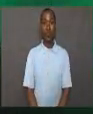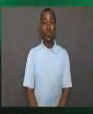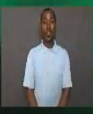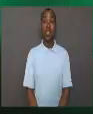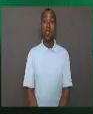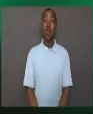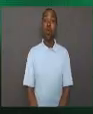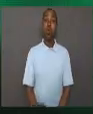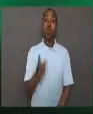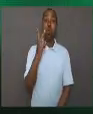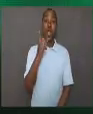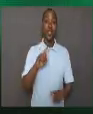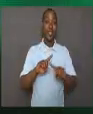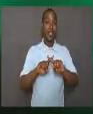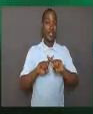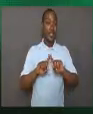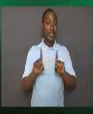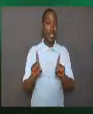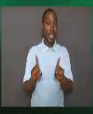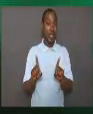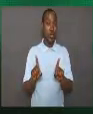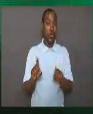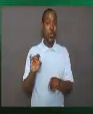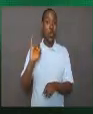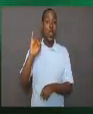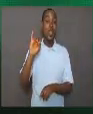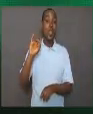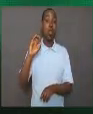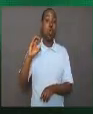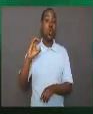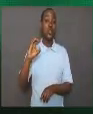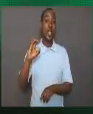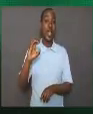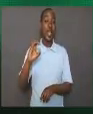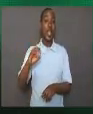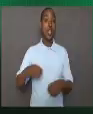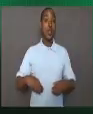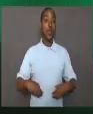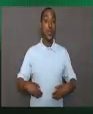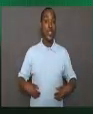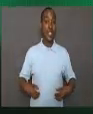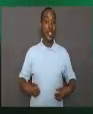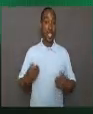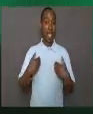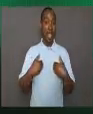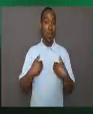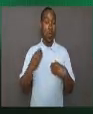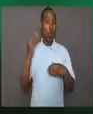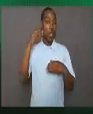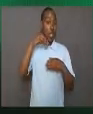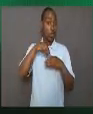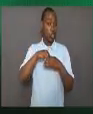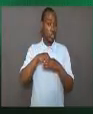There are two sets of intercostal muscles, internal